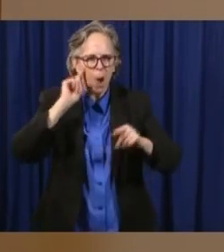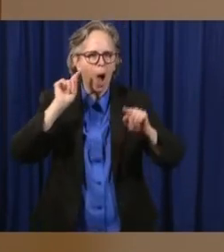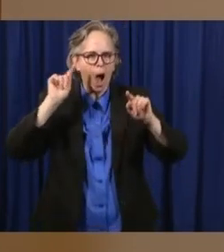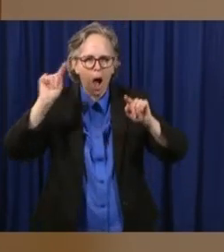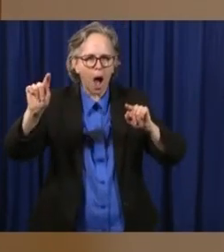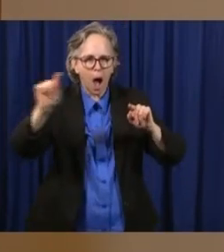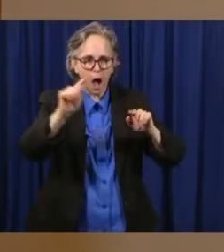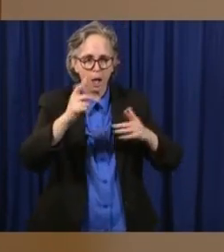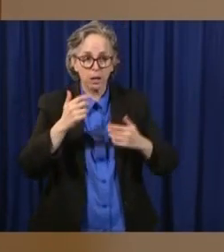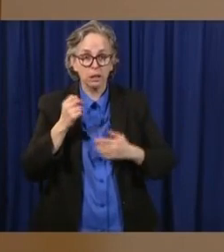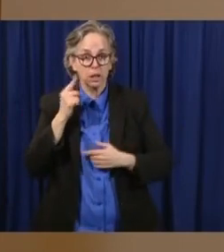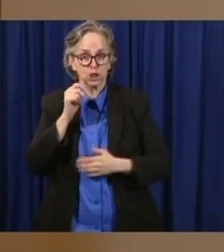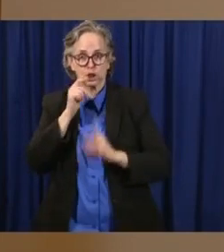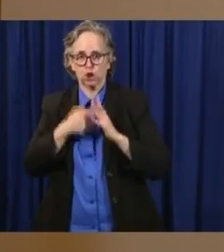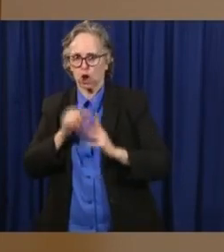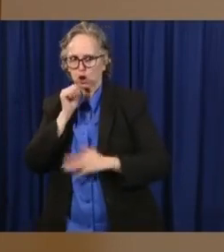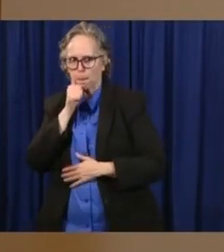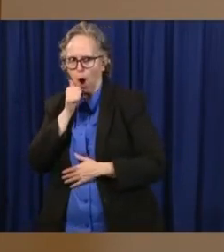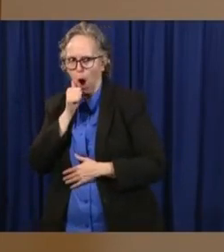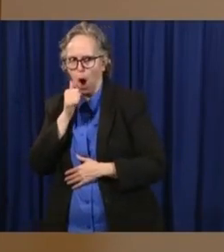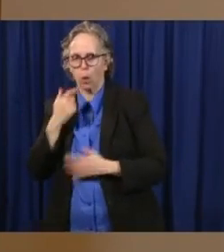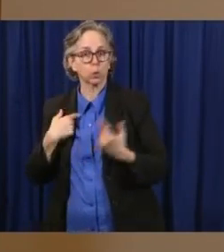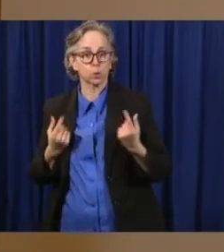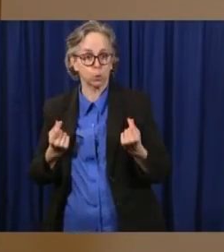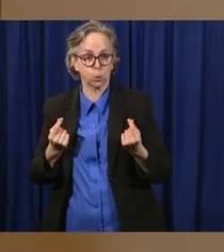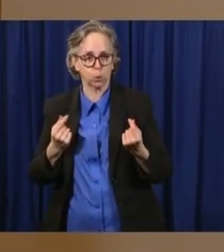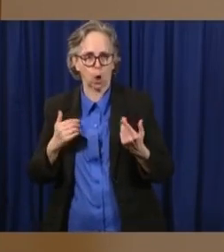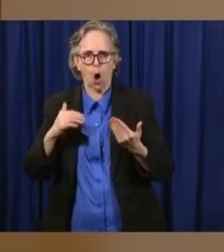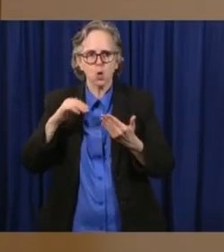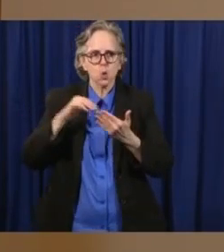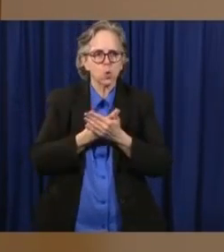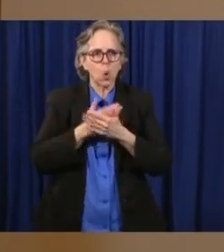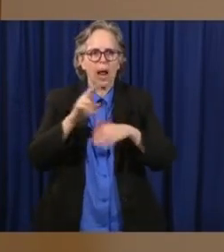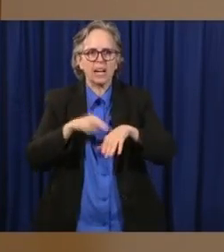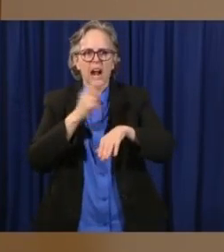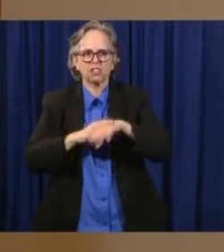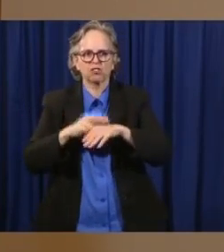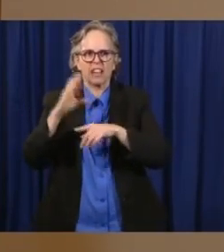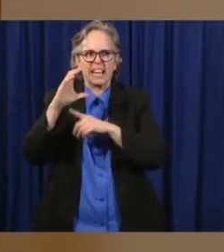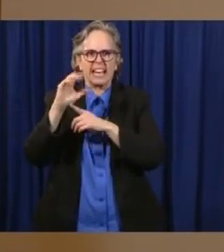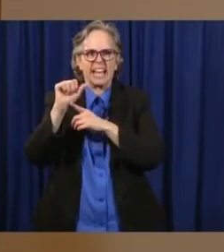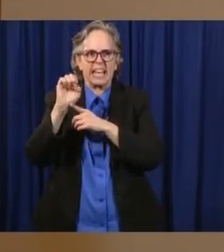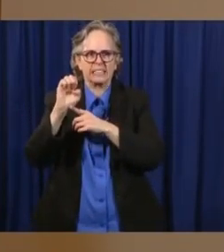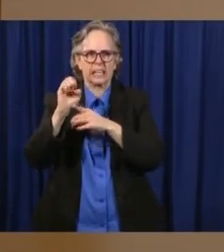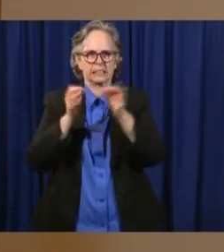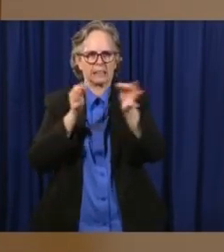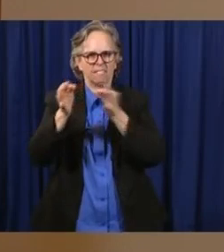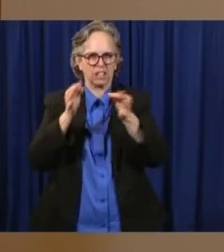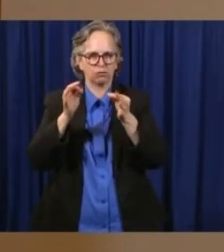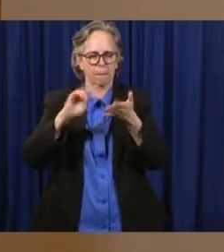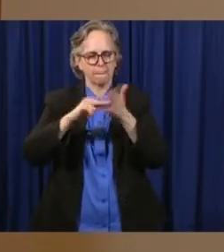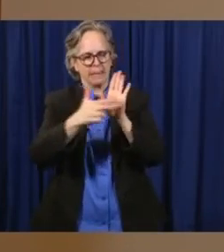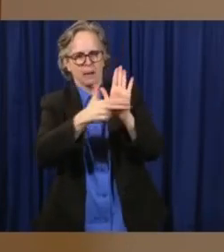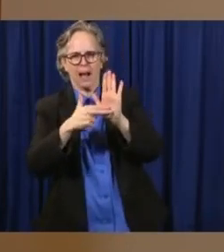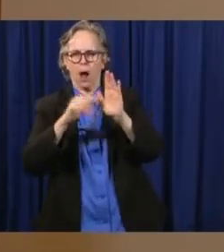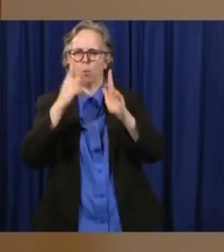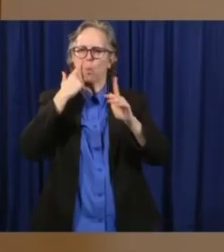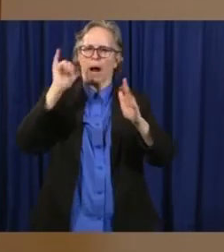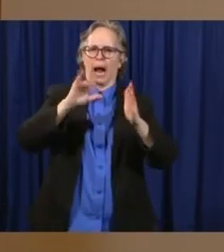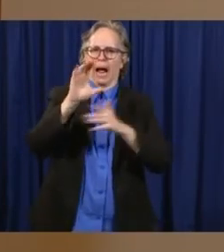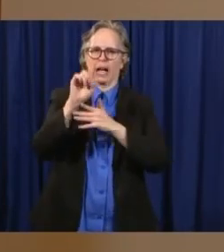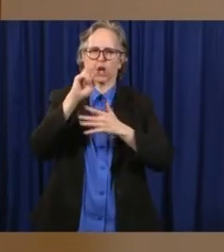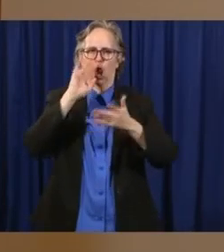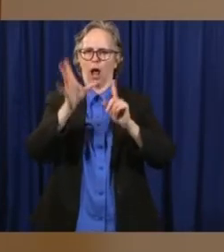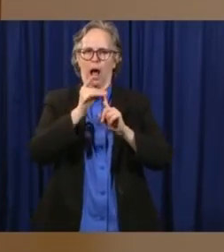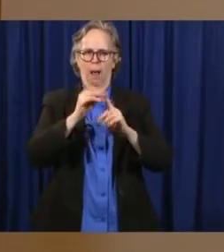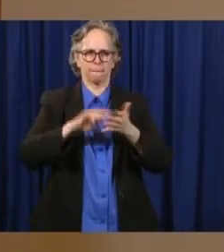case definition that has changed nationally, where we aren't going to just say someone is a case because they were tested as positive. We